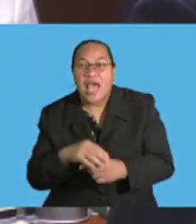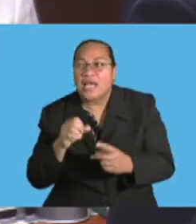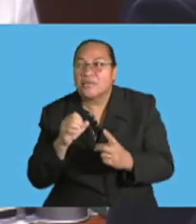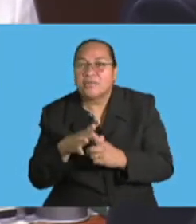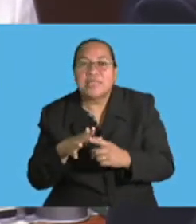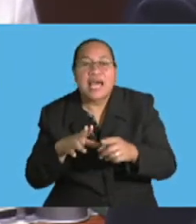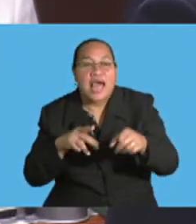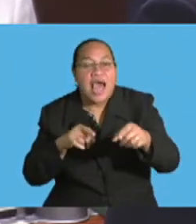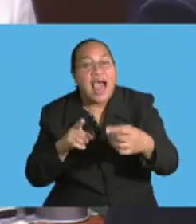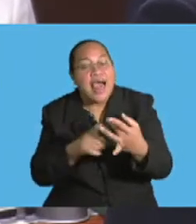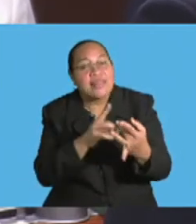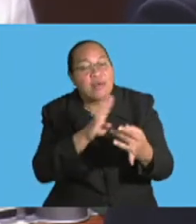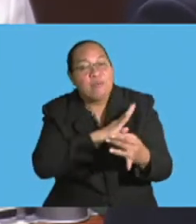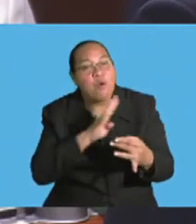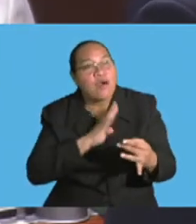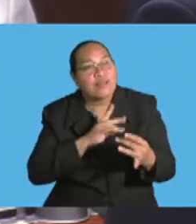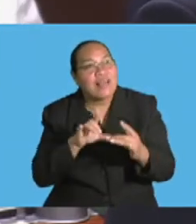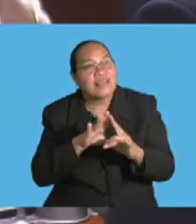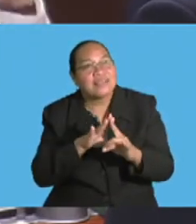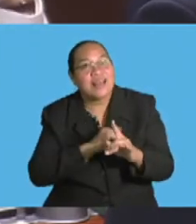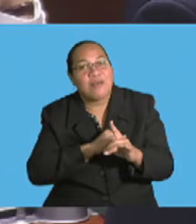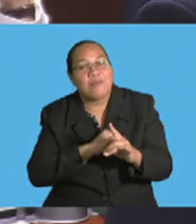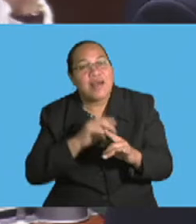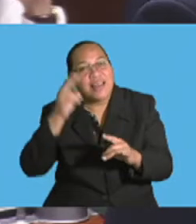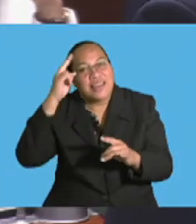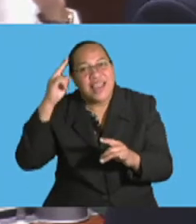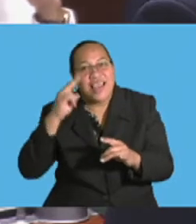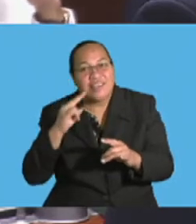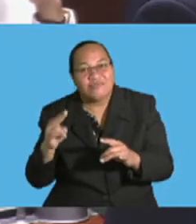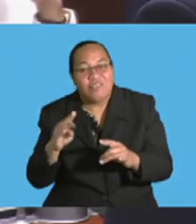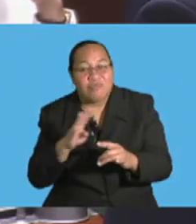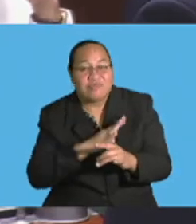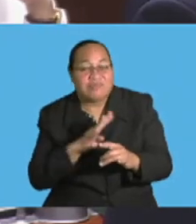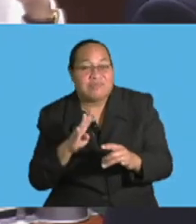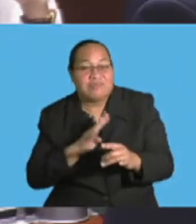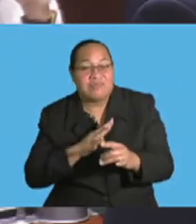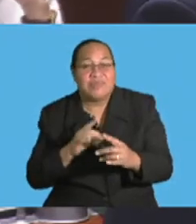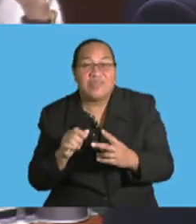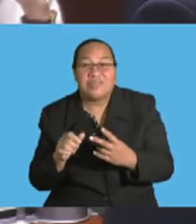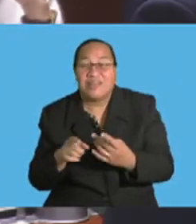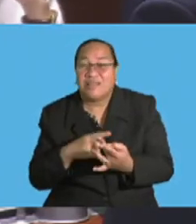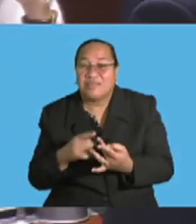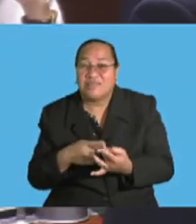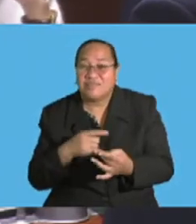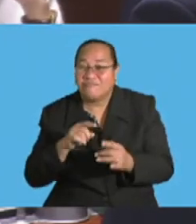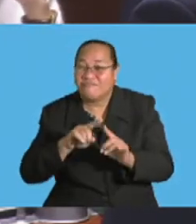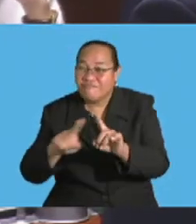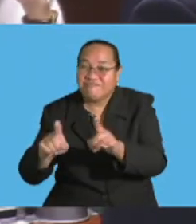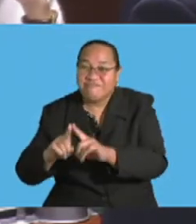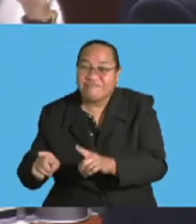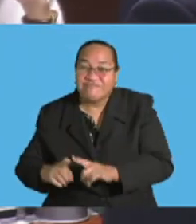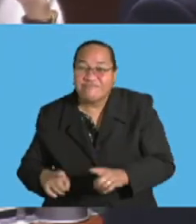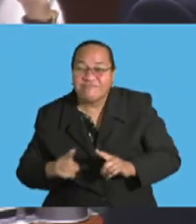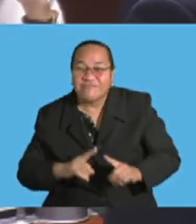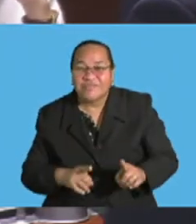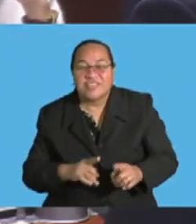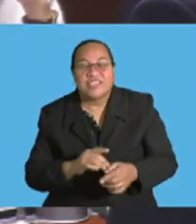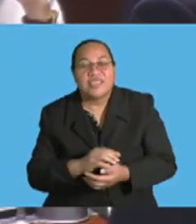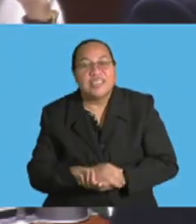Council, the National Climate Change Coordinating Committee, and the National RED and Steering